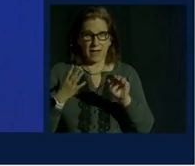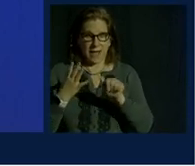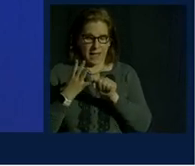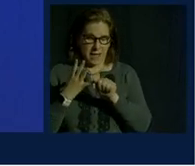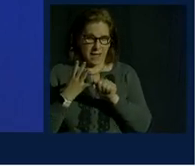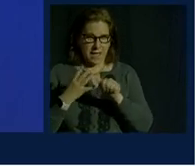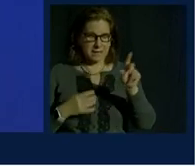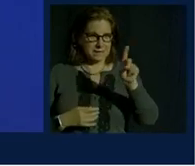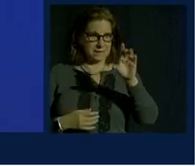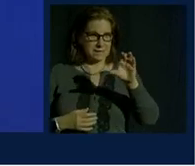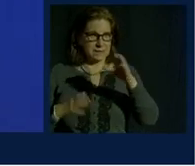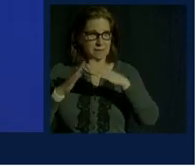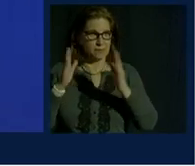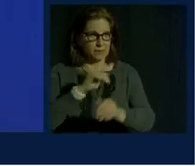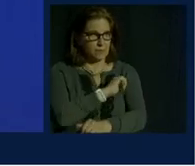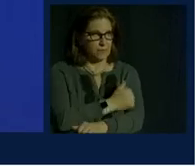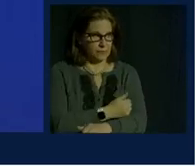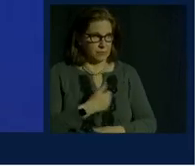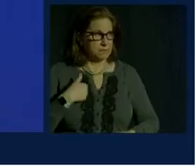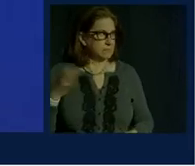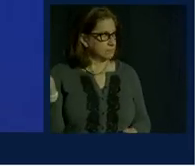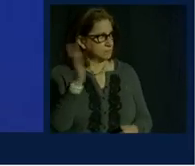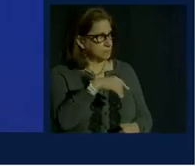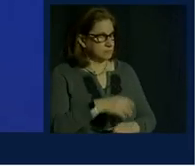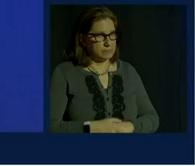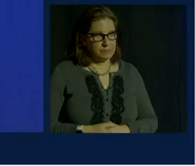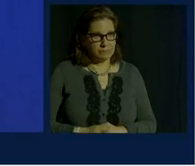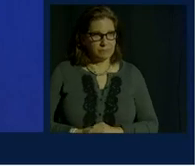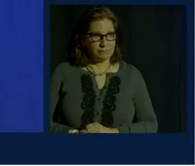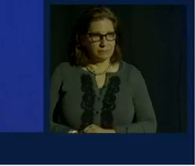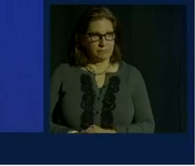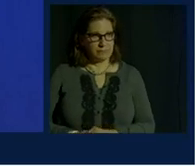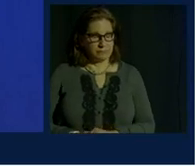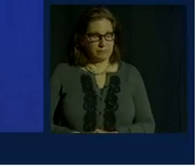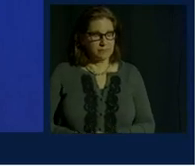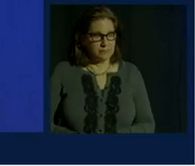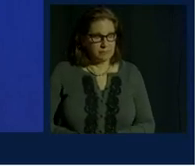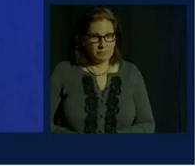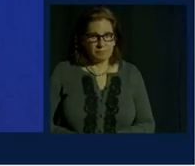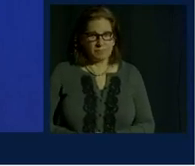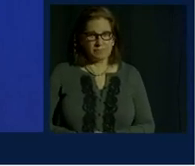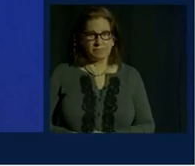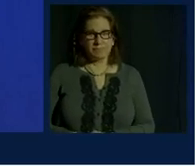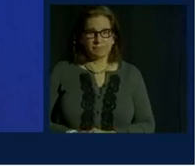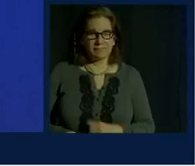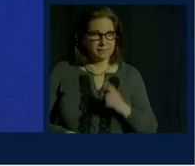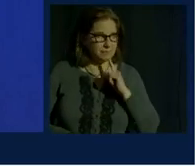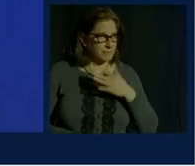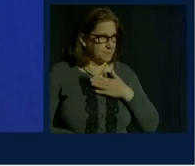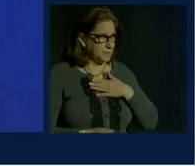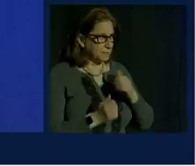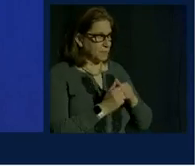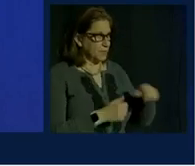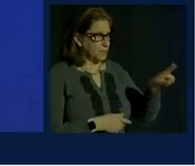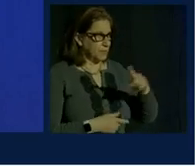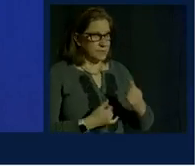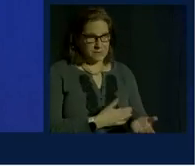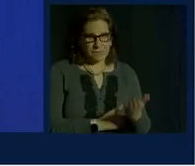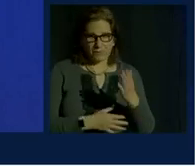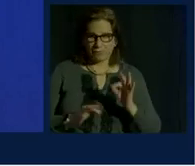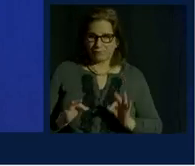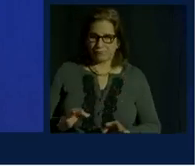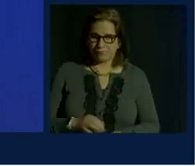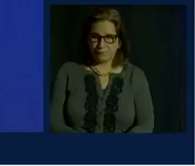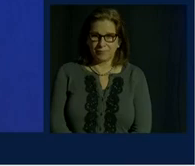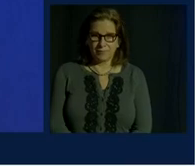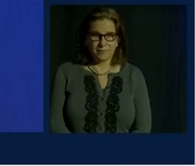Good morning again, Tyrone Garrett, DC Housing Authority Executive Director. It is a pleasure to be with you this morning to share some exciting news about the happenings